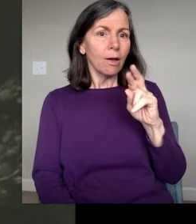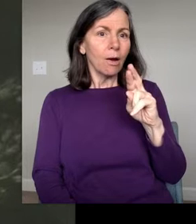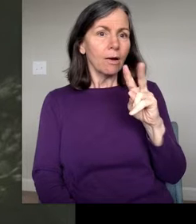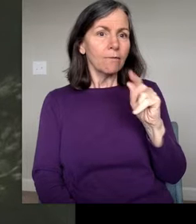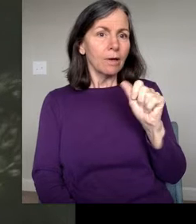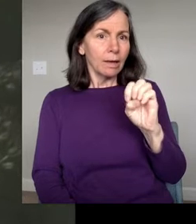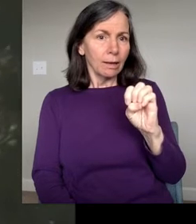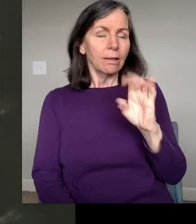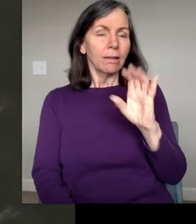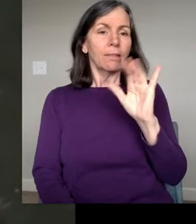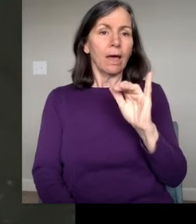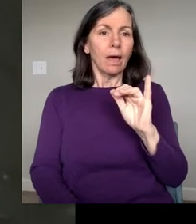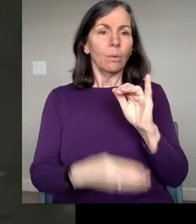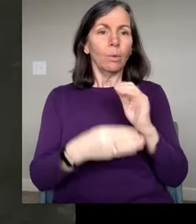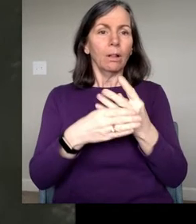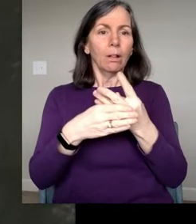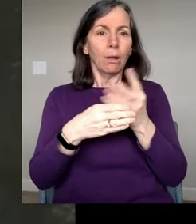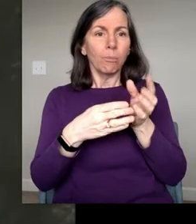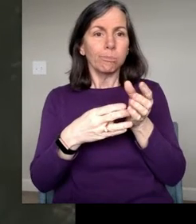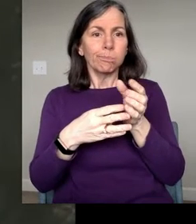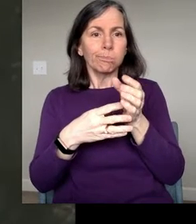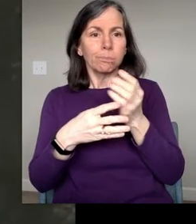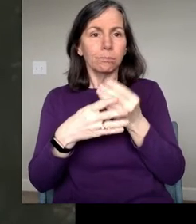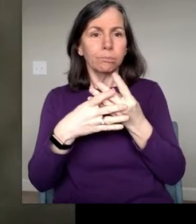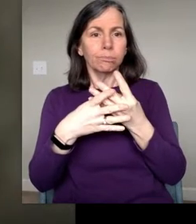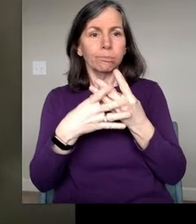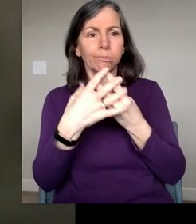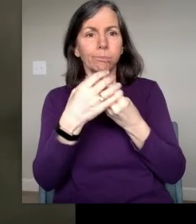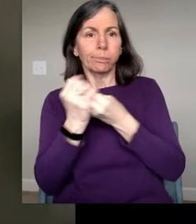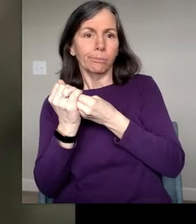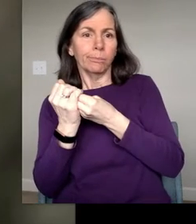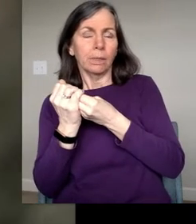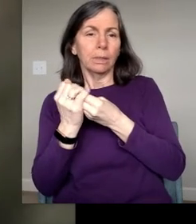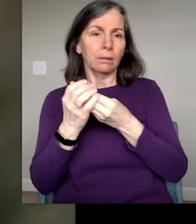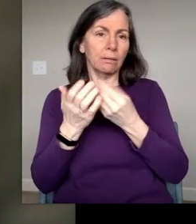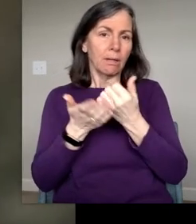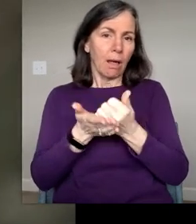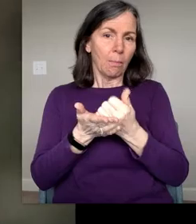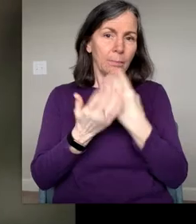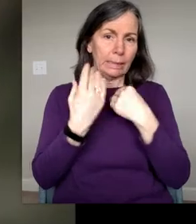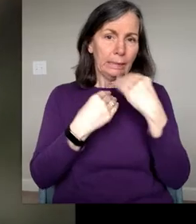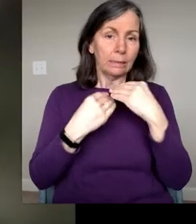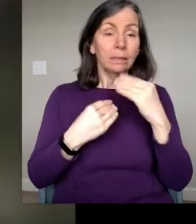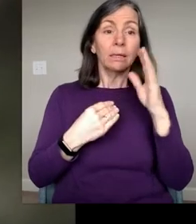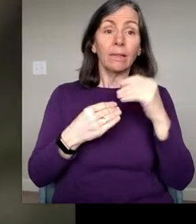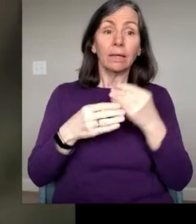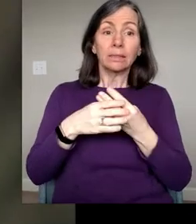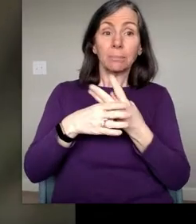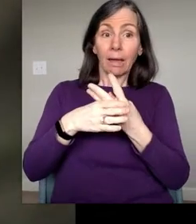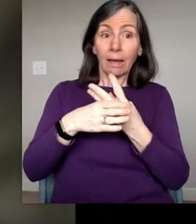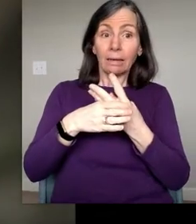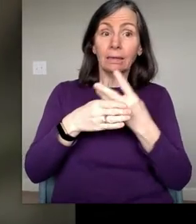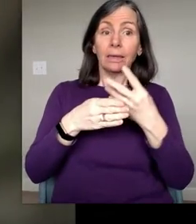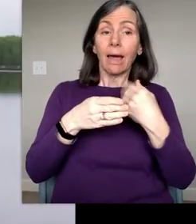So, pelvic spines actually reduce fitness and lessen a fish's chances of surviving and